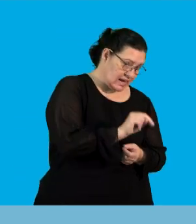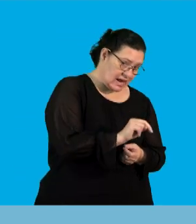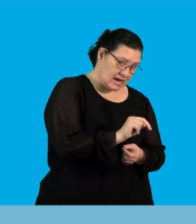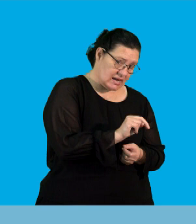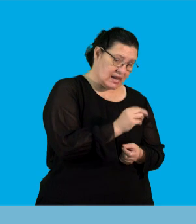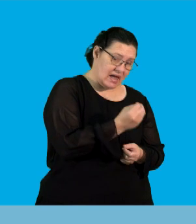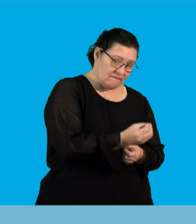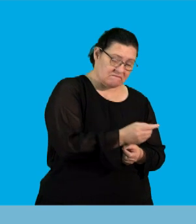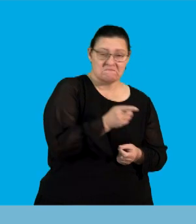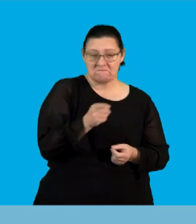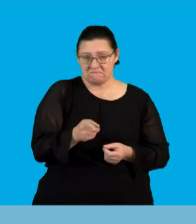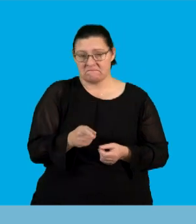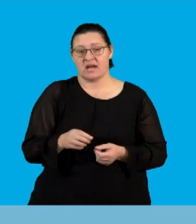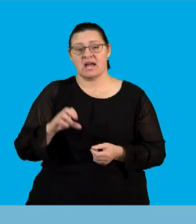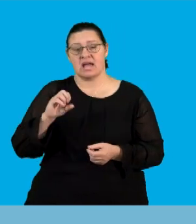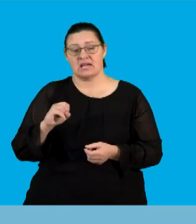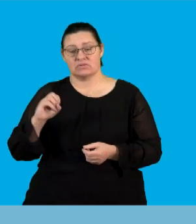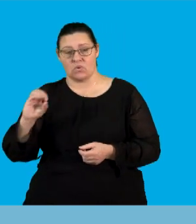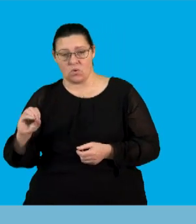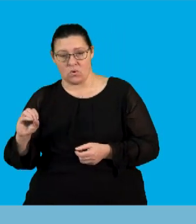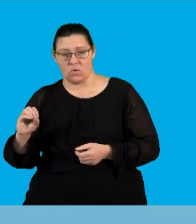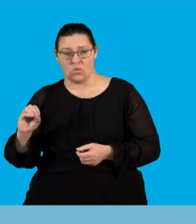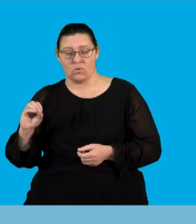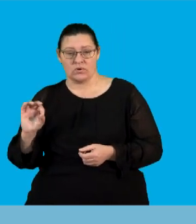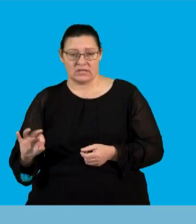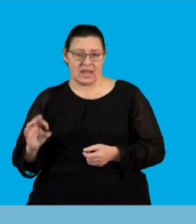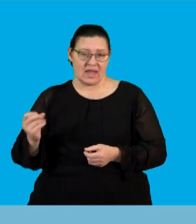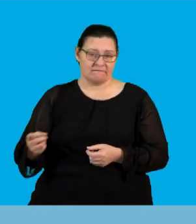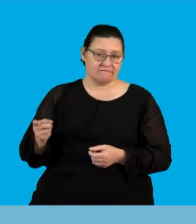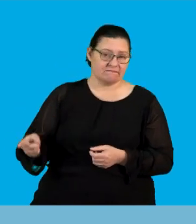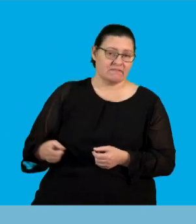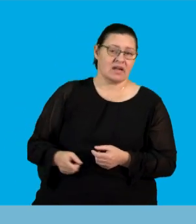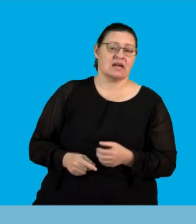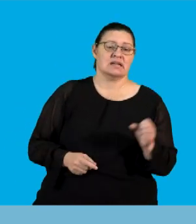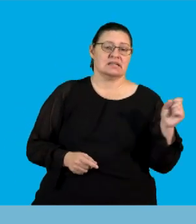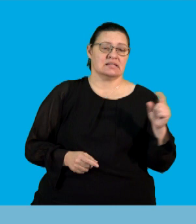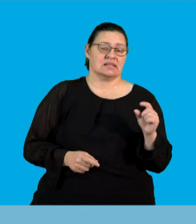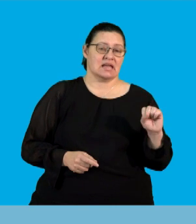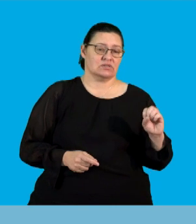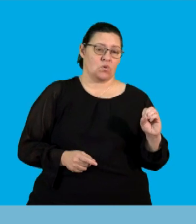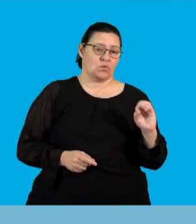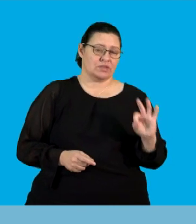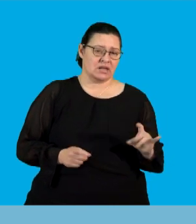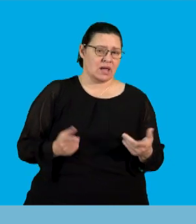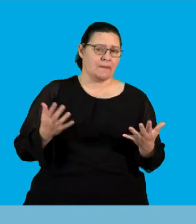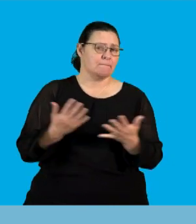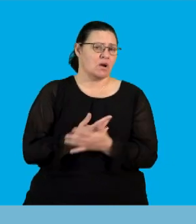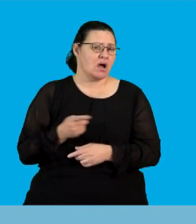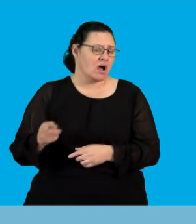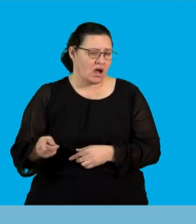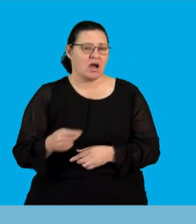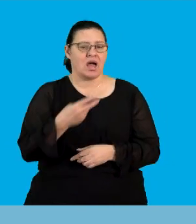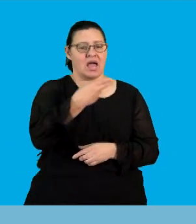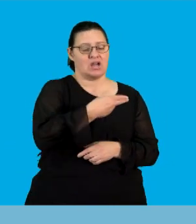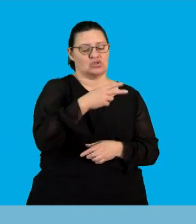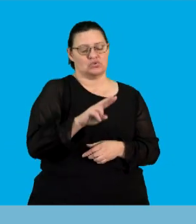zinc, and then we have the sulfide on the reactant side and we still have the sulfide on the product side. What is